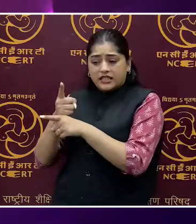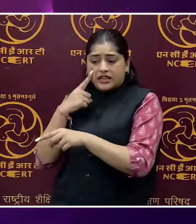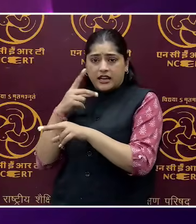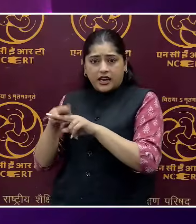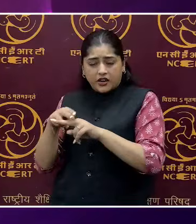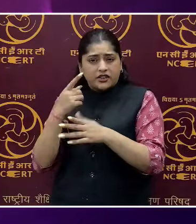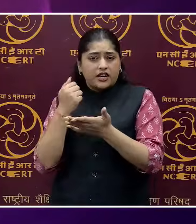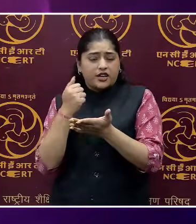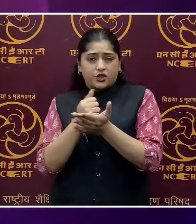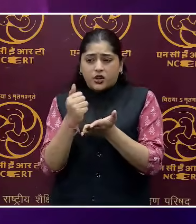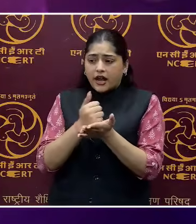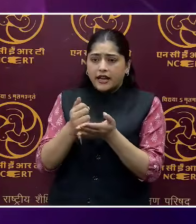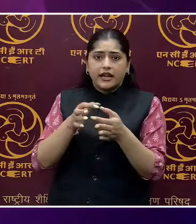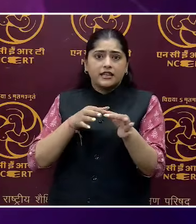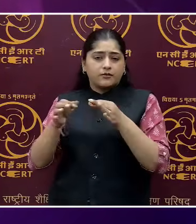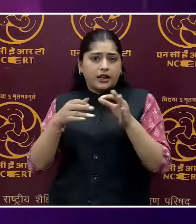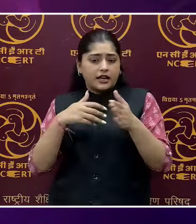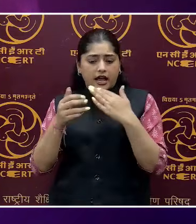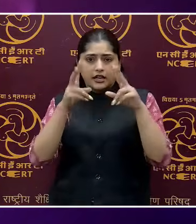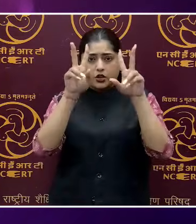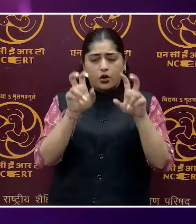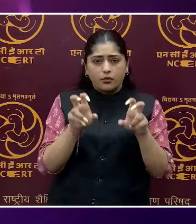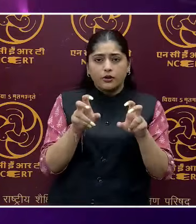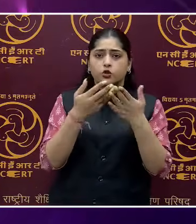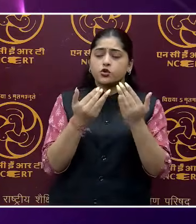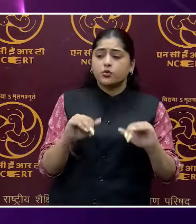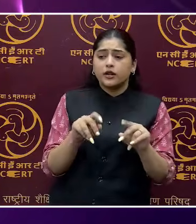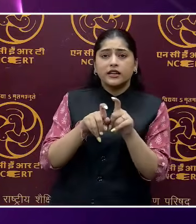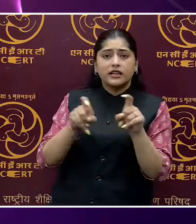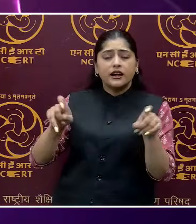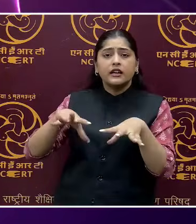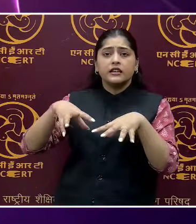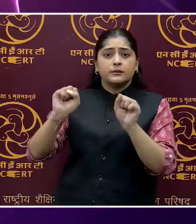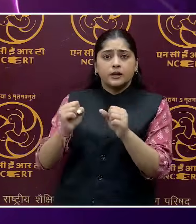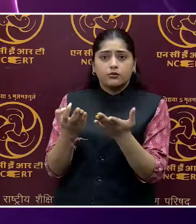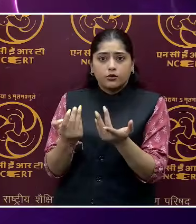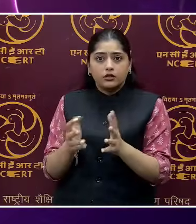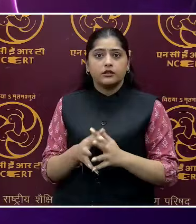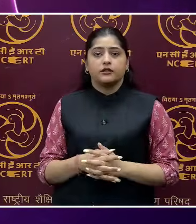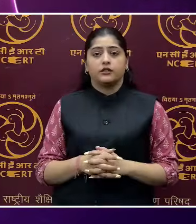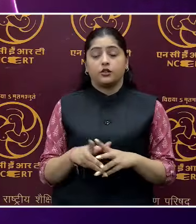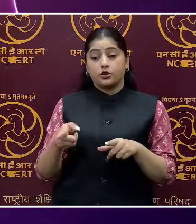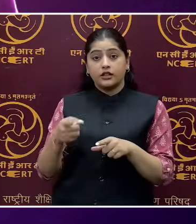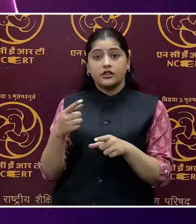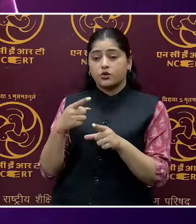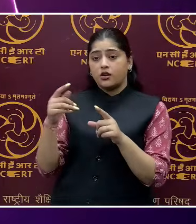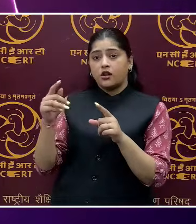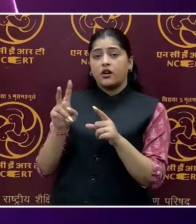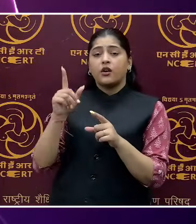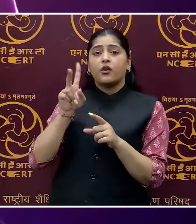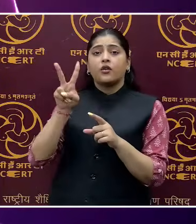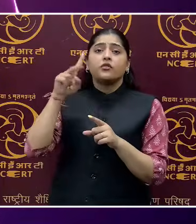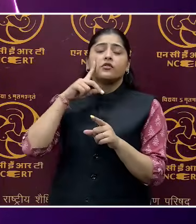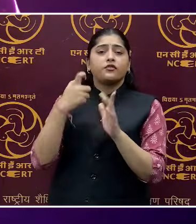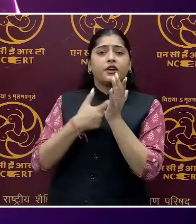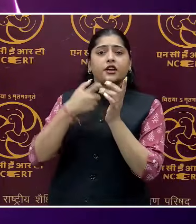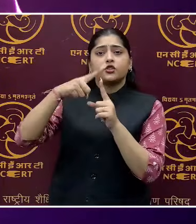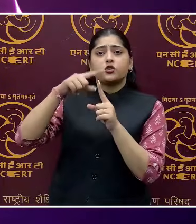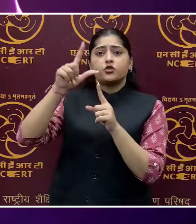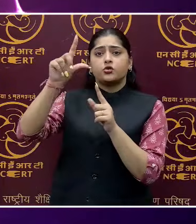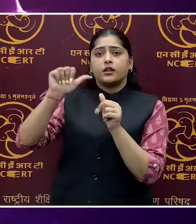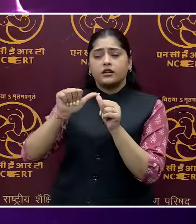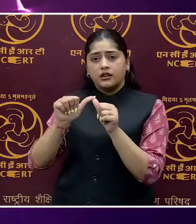very easy or self-guided manner. The virtual labs provide the platform where user can perform the experiment